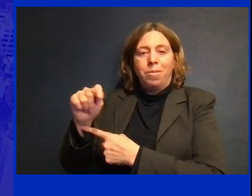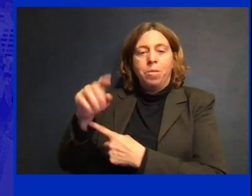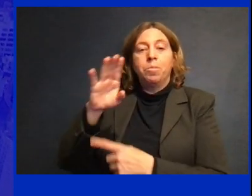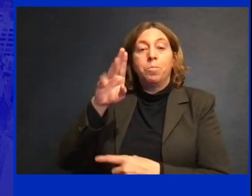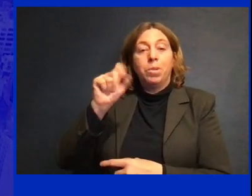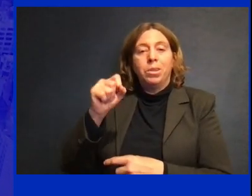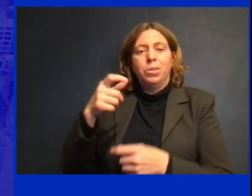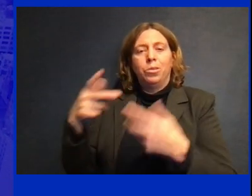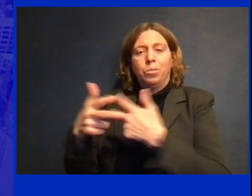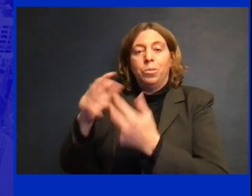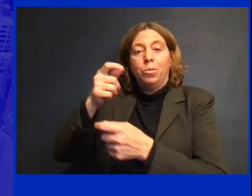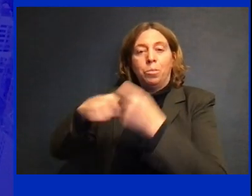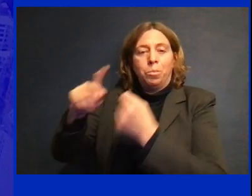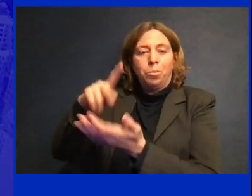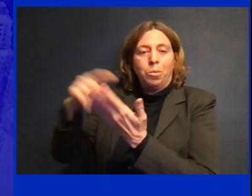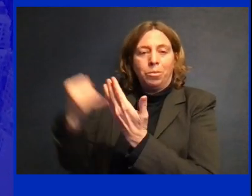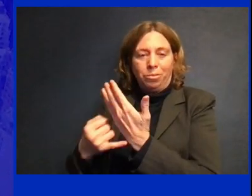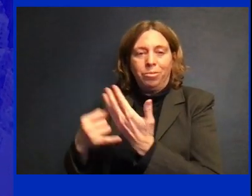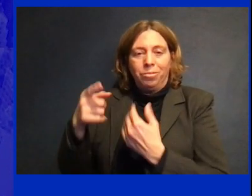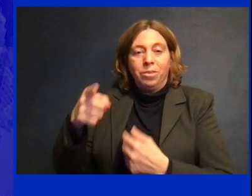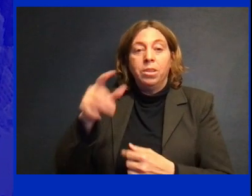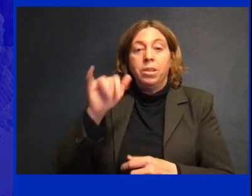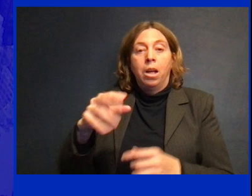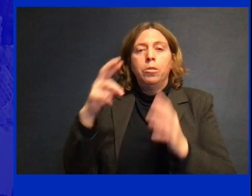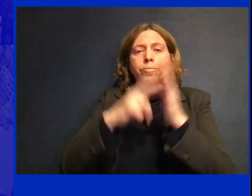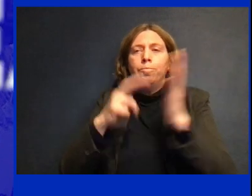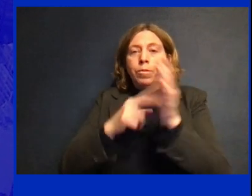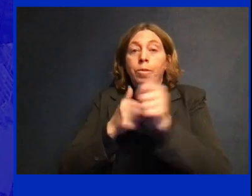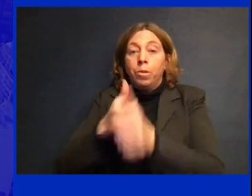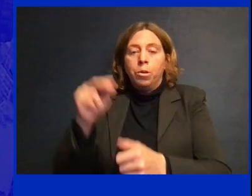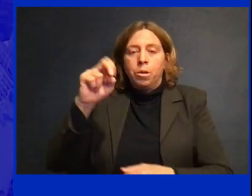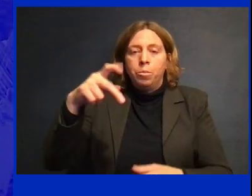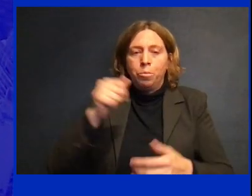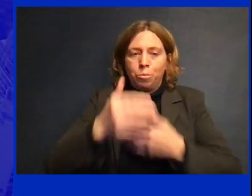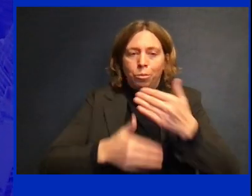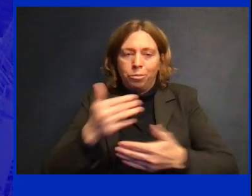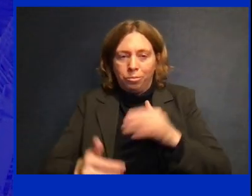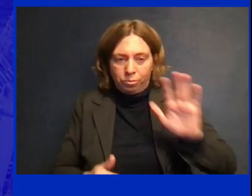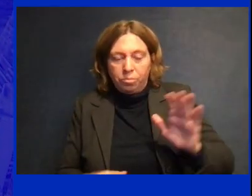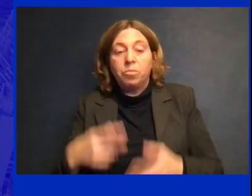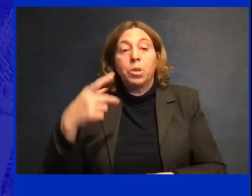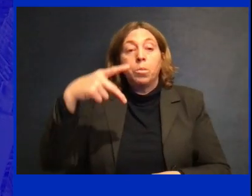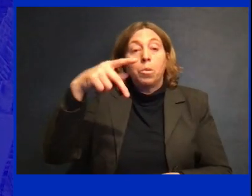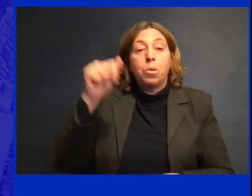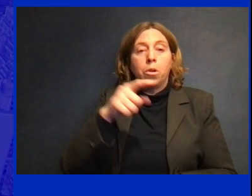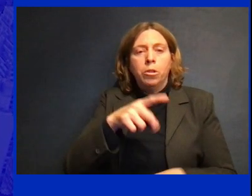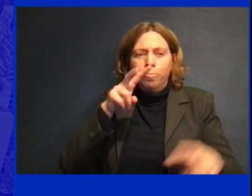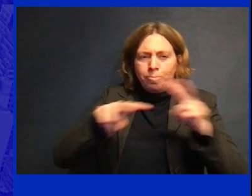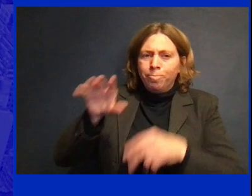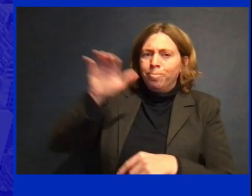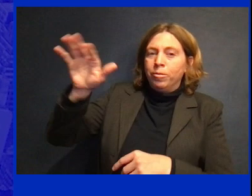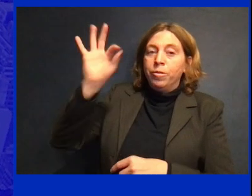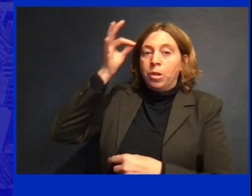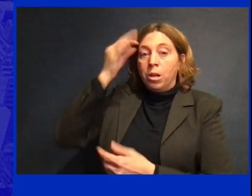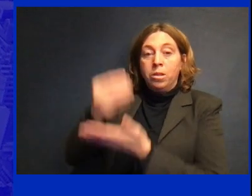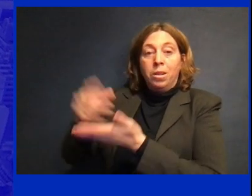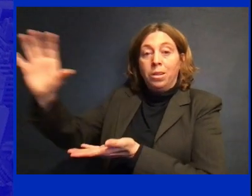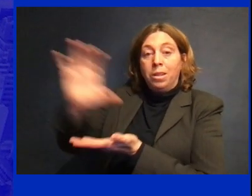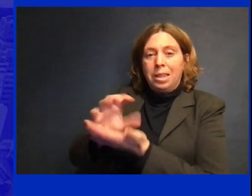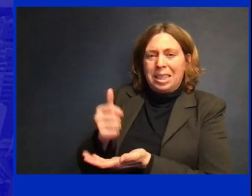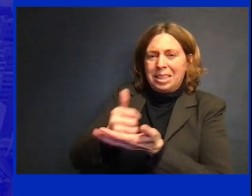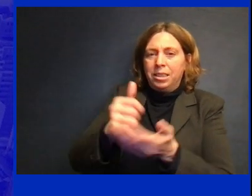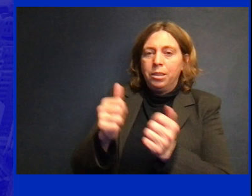Project. Under the auspices of the NEPA process, the Port Authority is seeking federal funding to assist